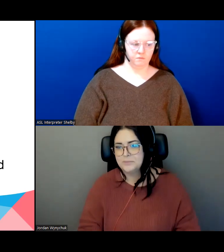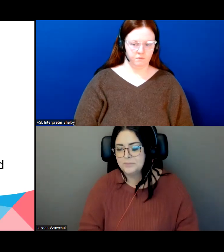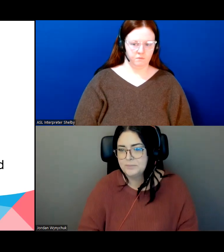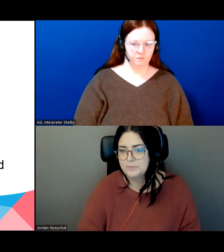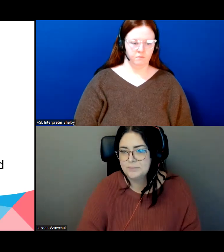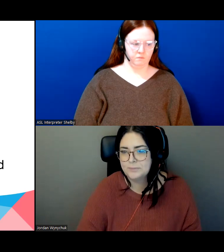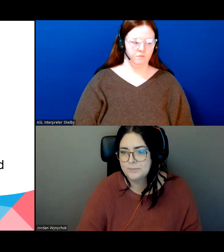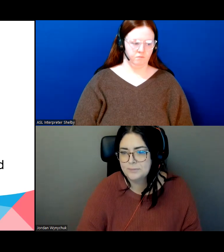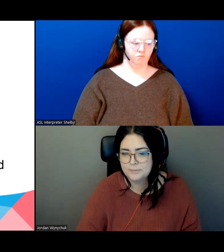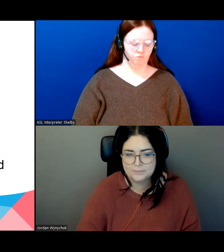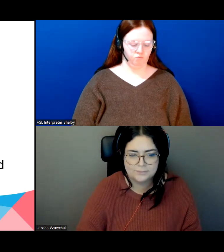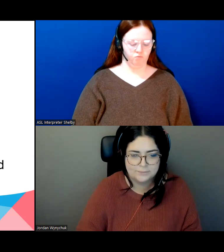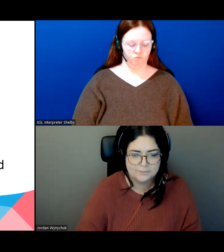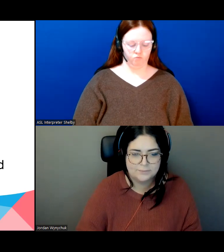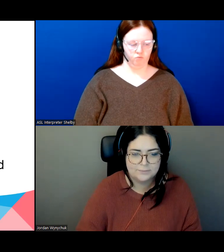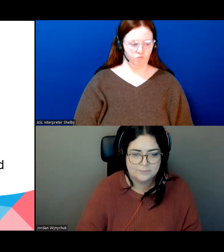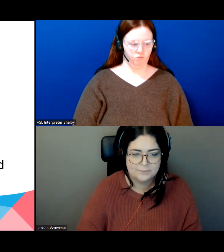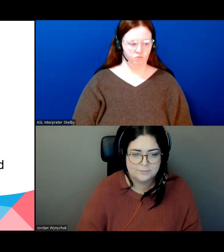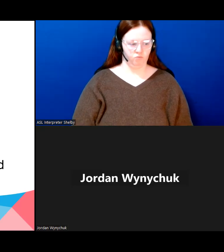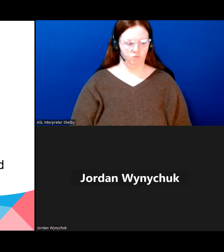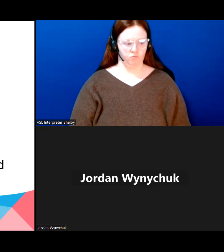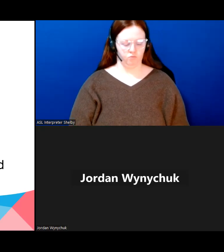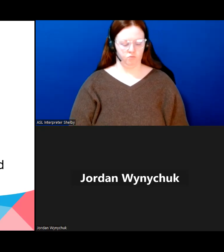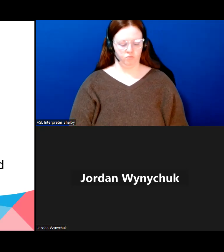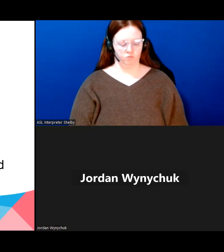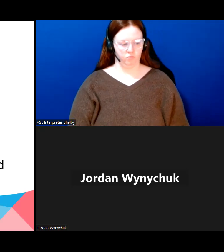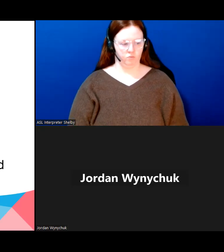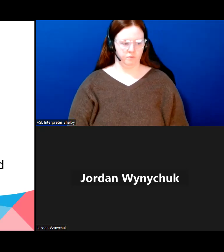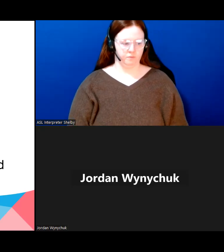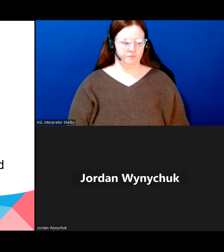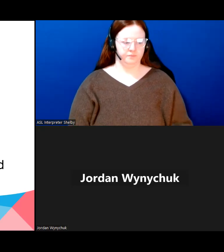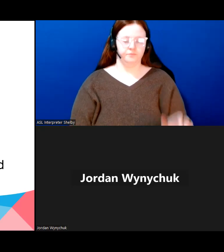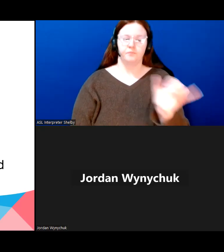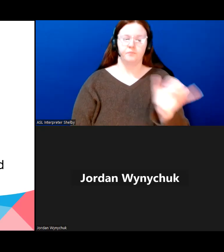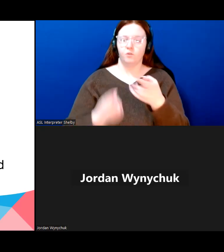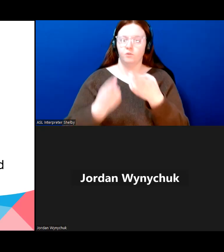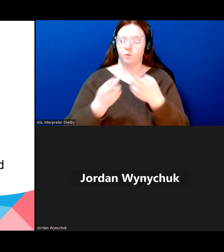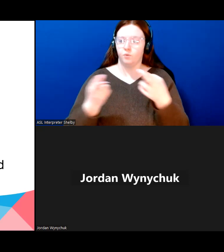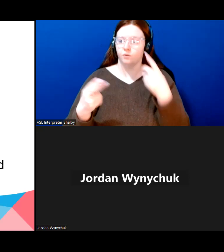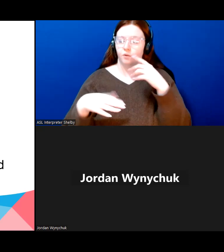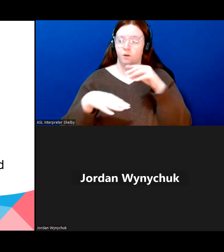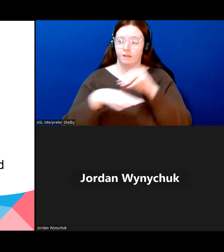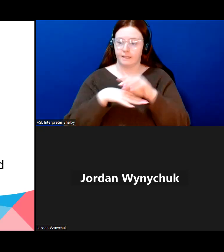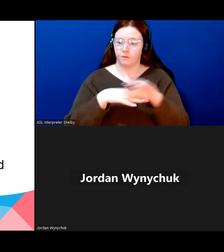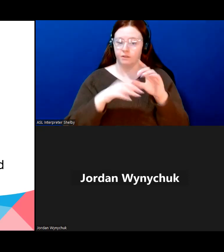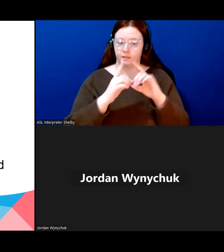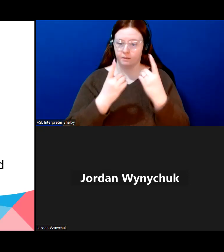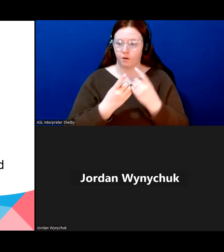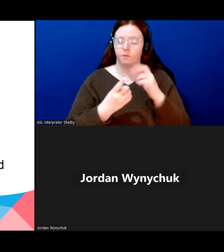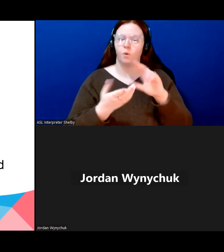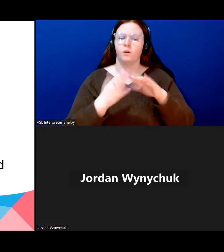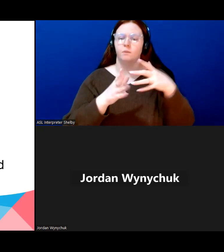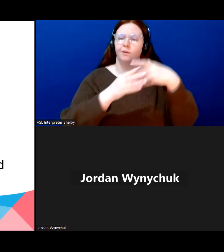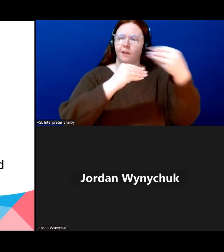again. Quadrangle NL is a great resource when it comes to our counseling line or our community outings events,